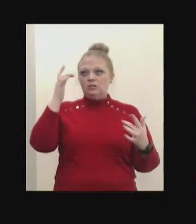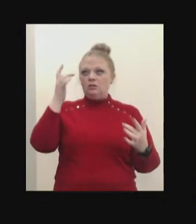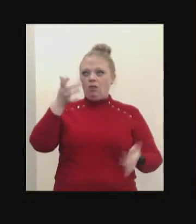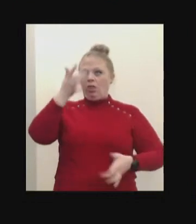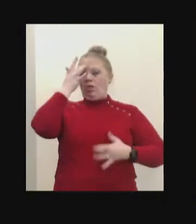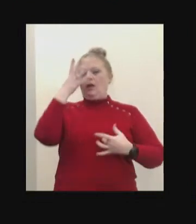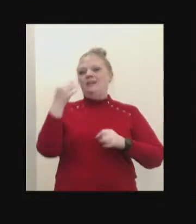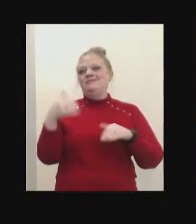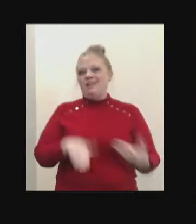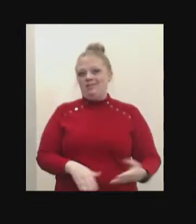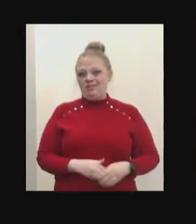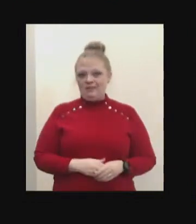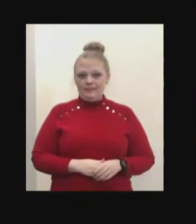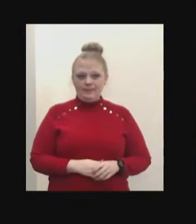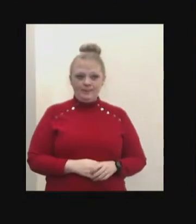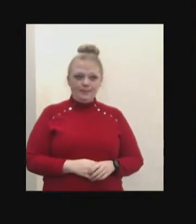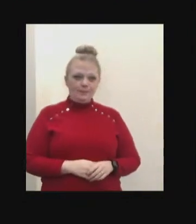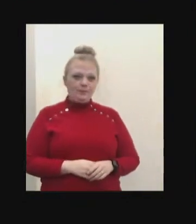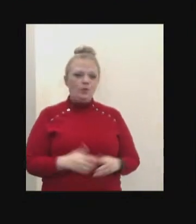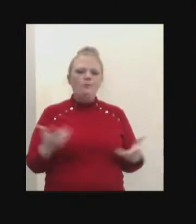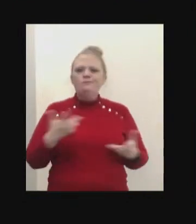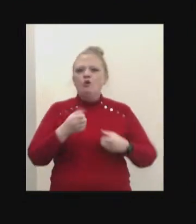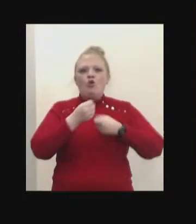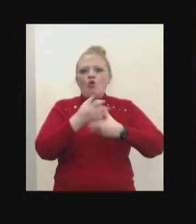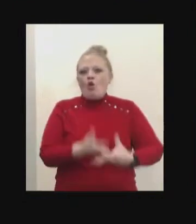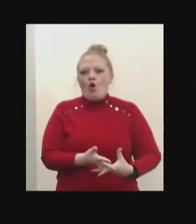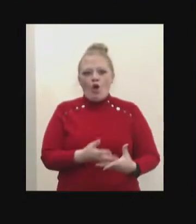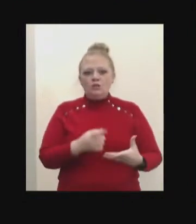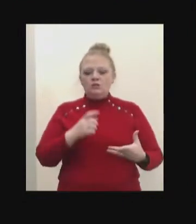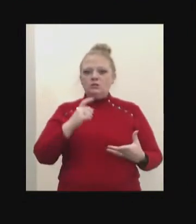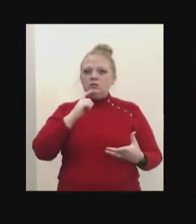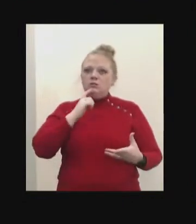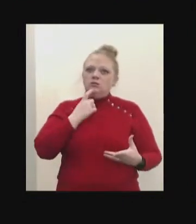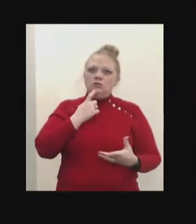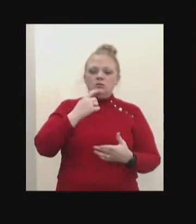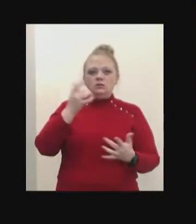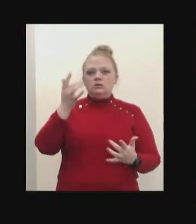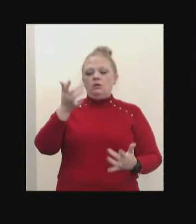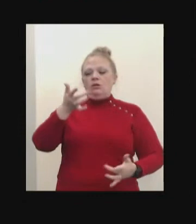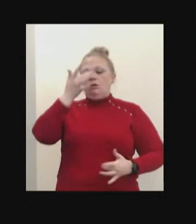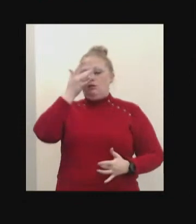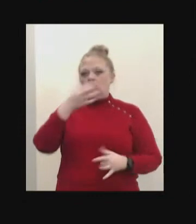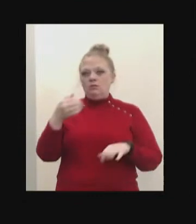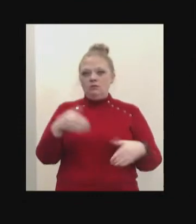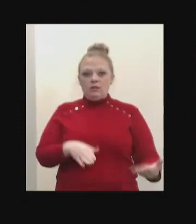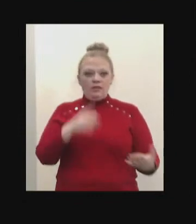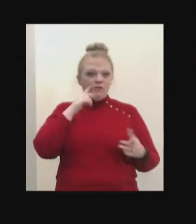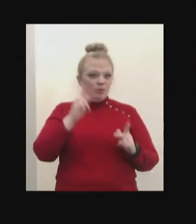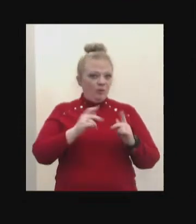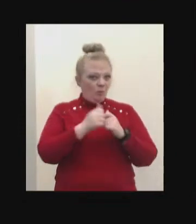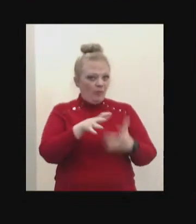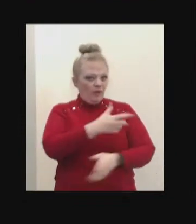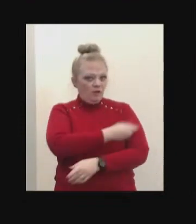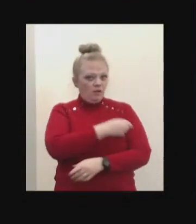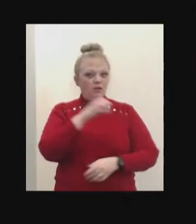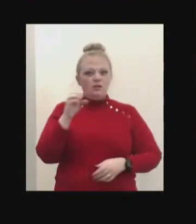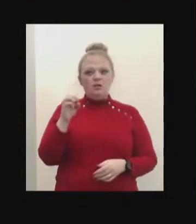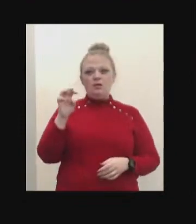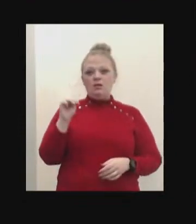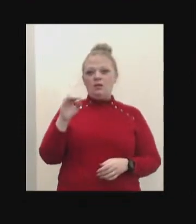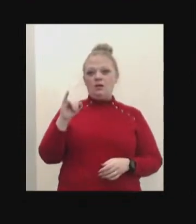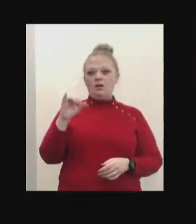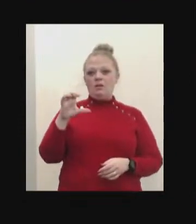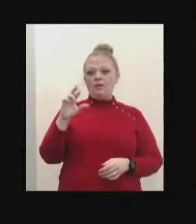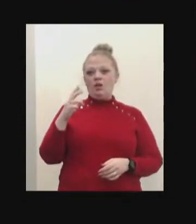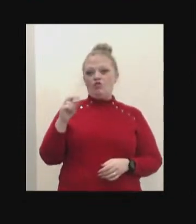So, and what's going to be causing our severe illness and death for people who are unvaccinated is the Omicron. So we know